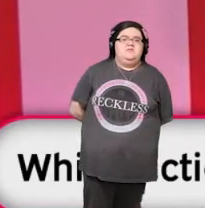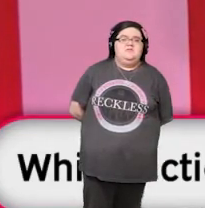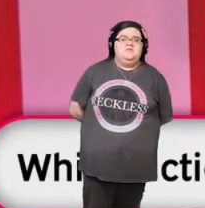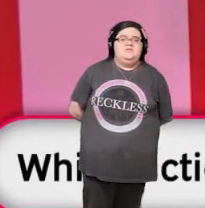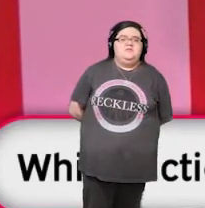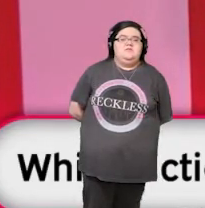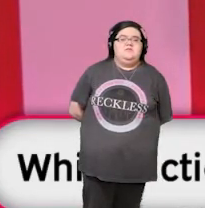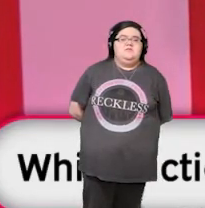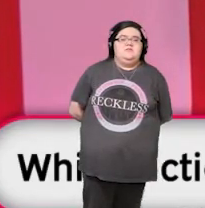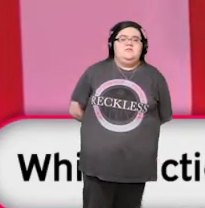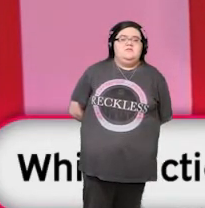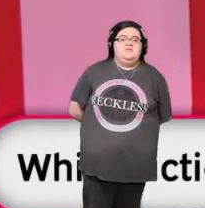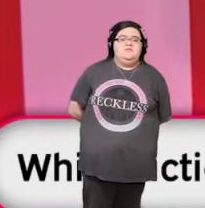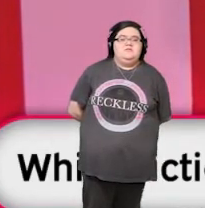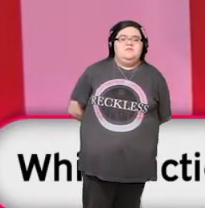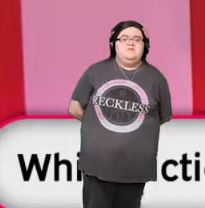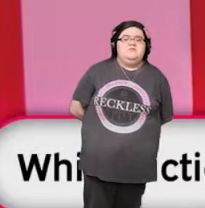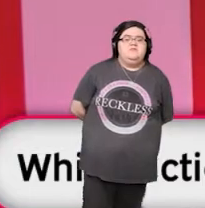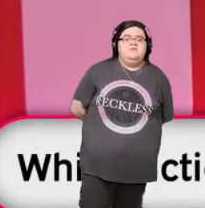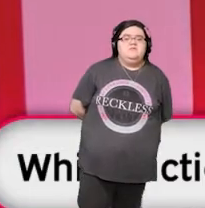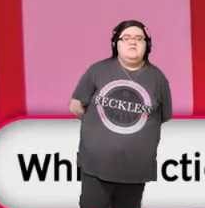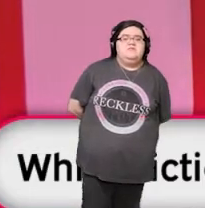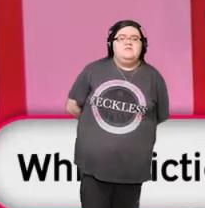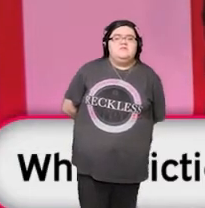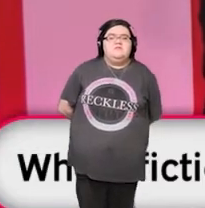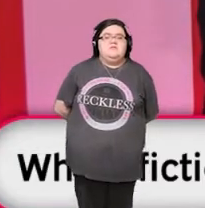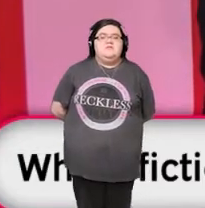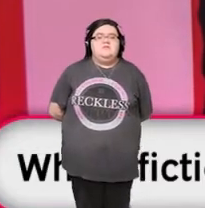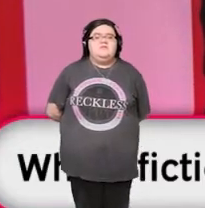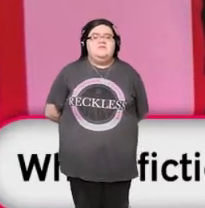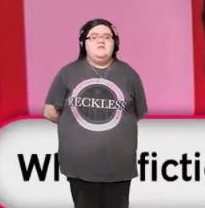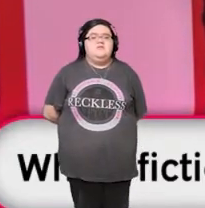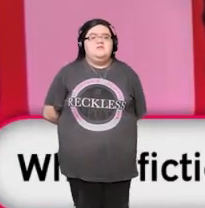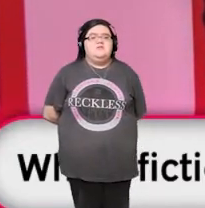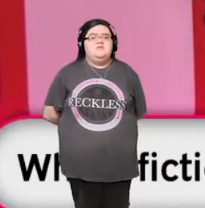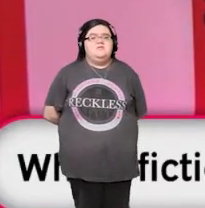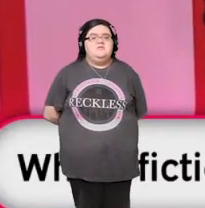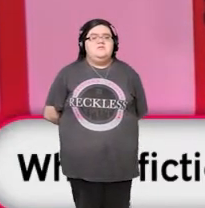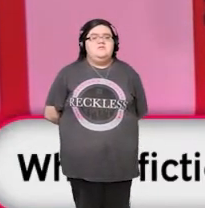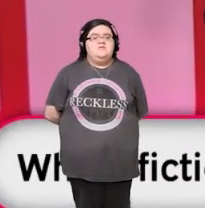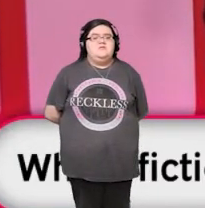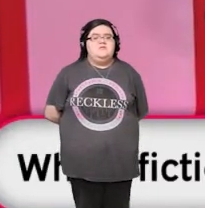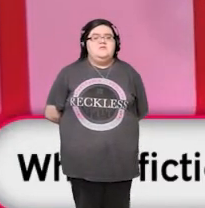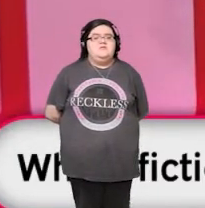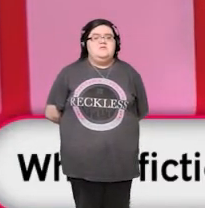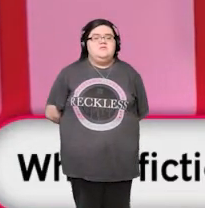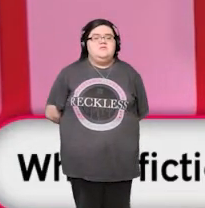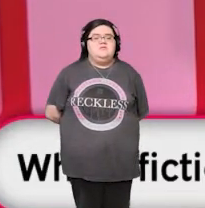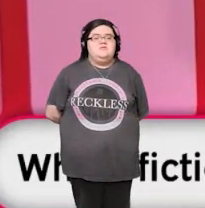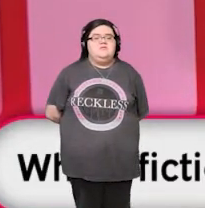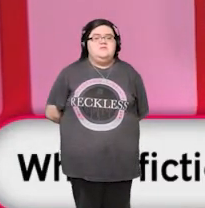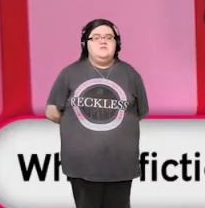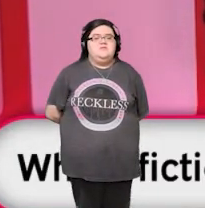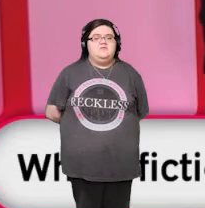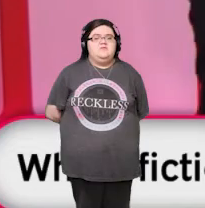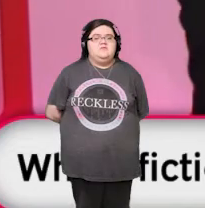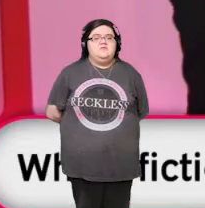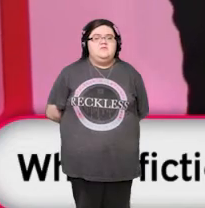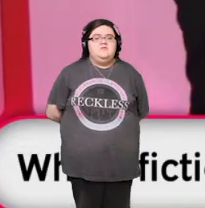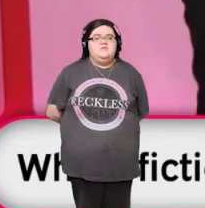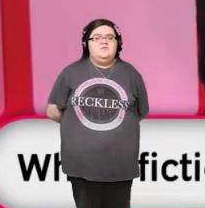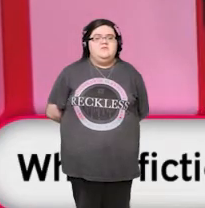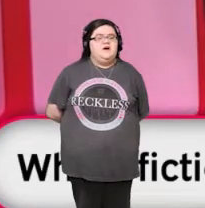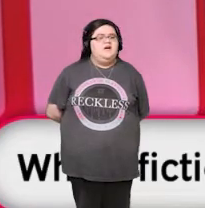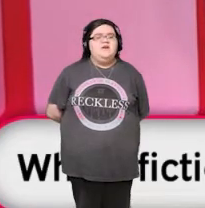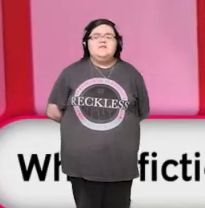one. Oh, I've forgotten his name. You know who I mean? But yeah, with the yellow hair. Him. Yeah. But the thing is, he can no, be no, cool. No, fuck him up, fuck him up. He